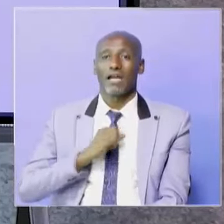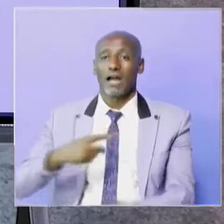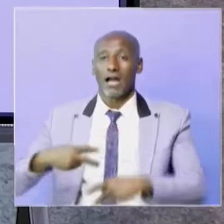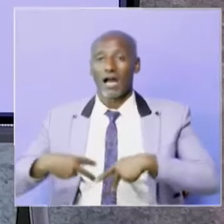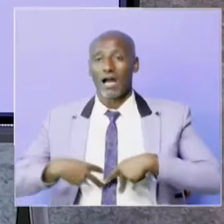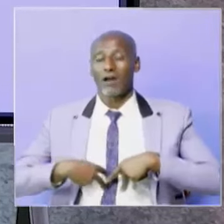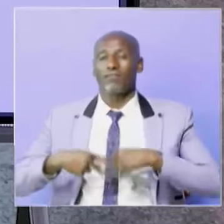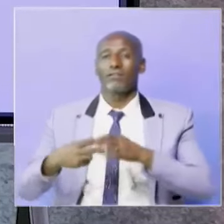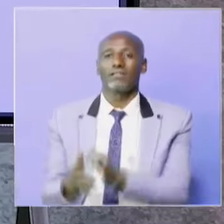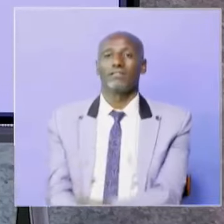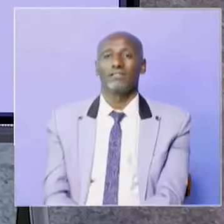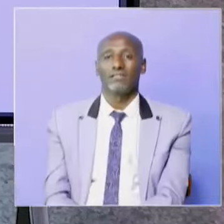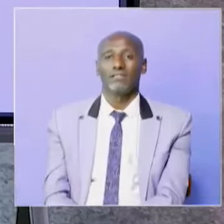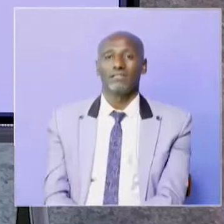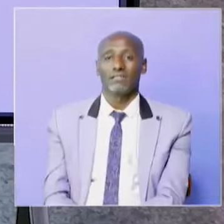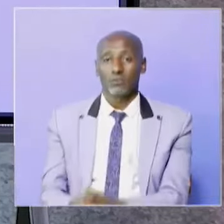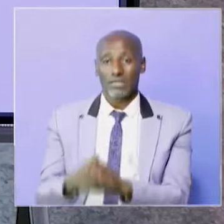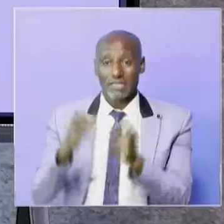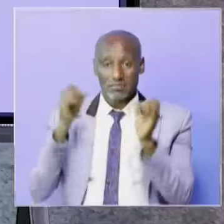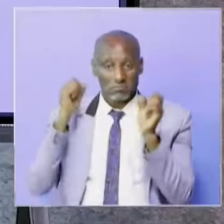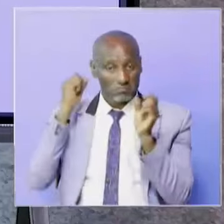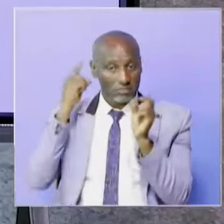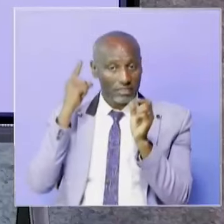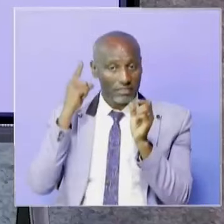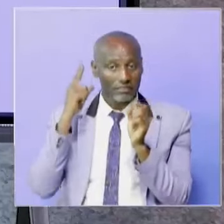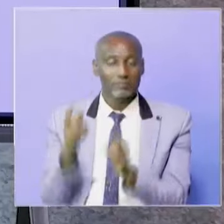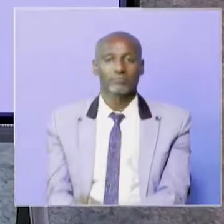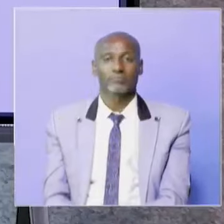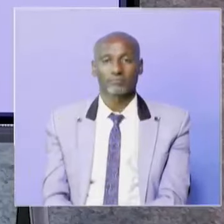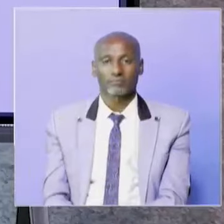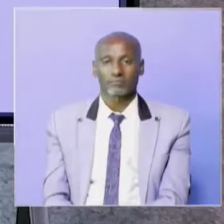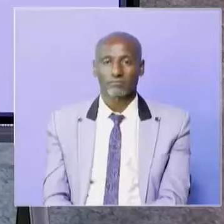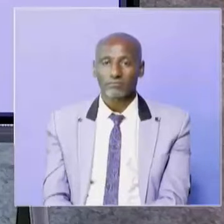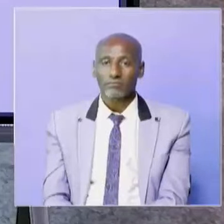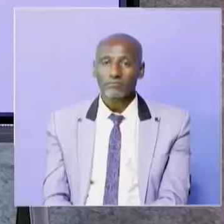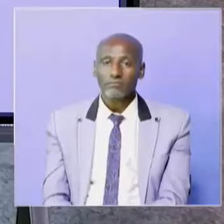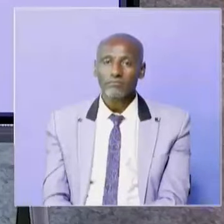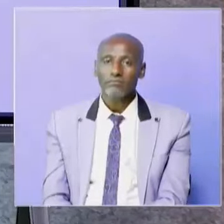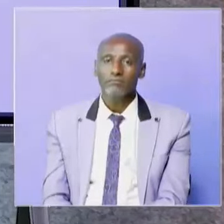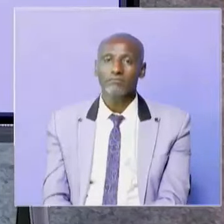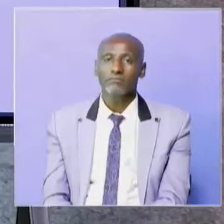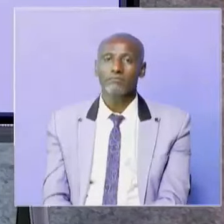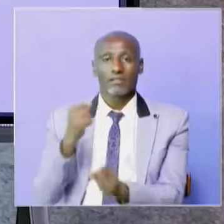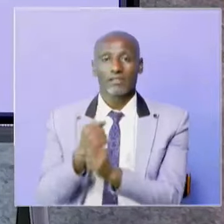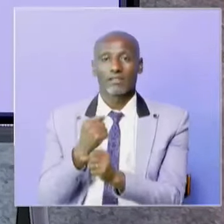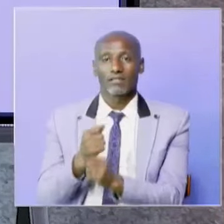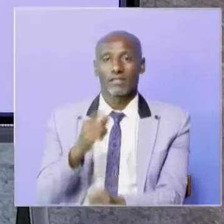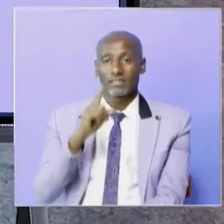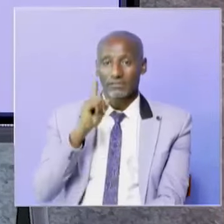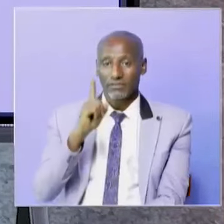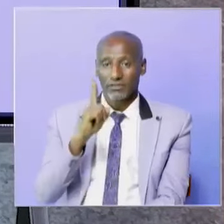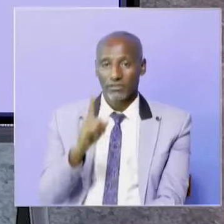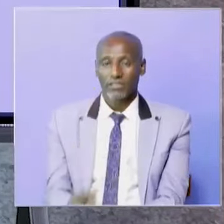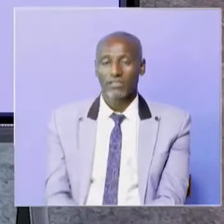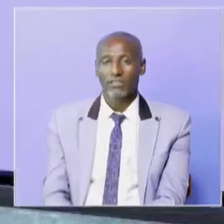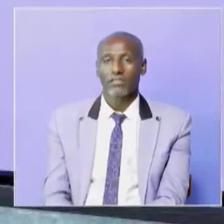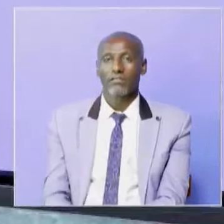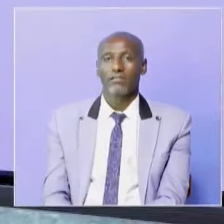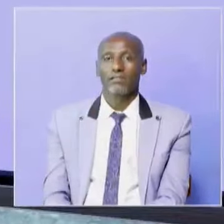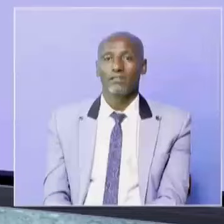is possible. Okay? I hope this one is clear. Nice. So, now let's go to about the